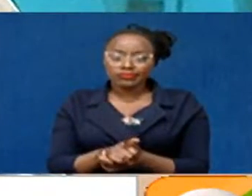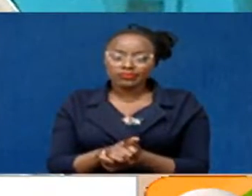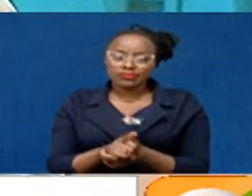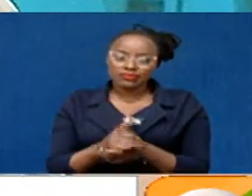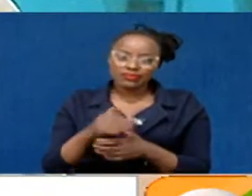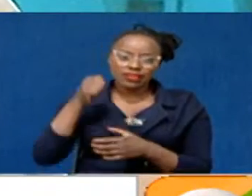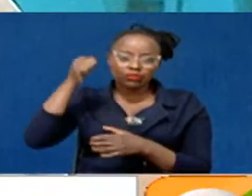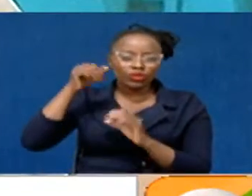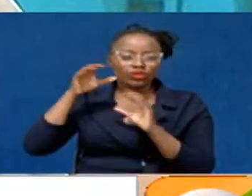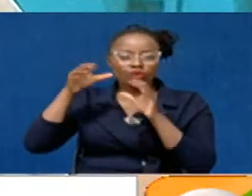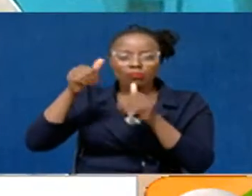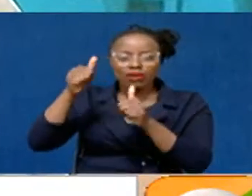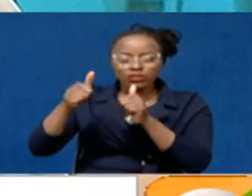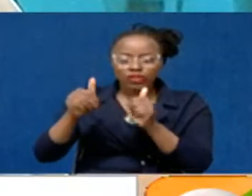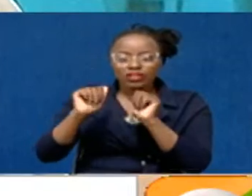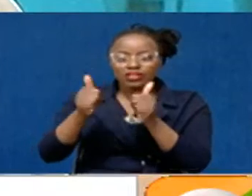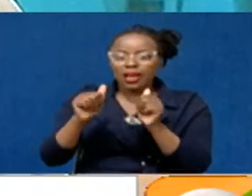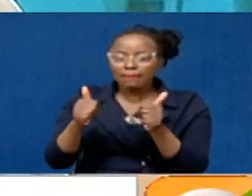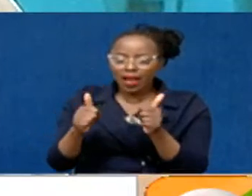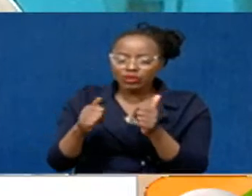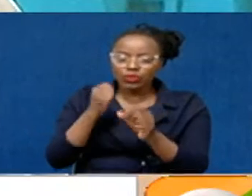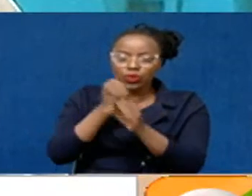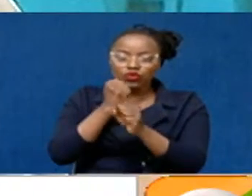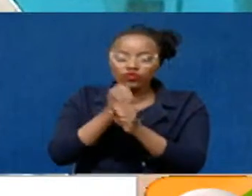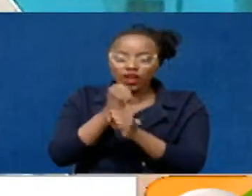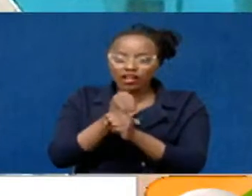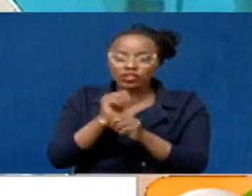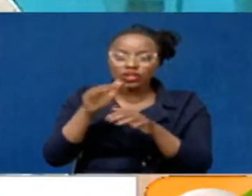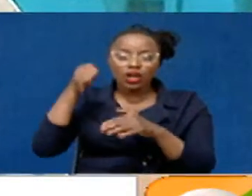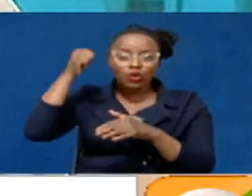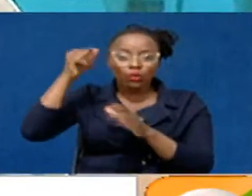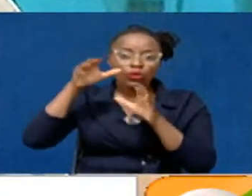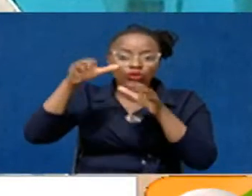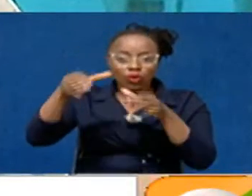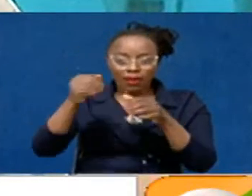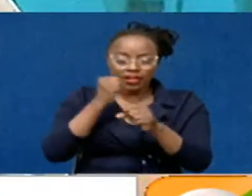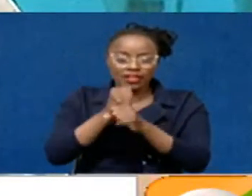a party that is yet to really function the way a party ought to.